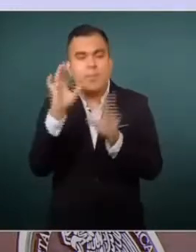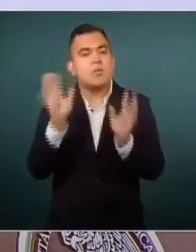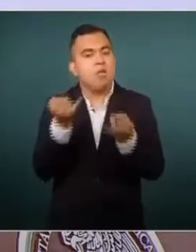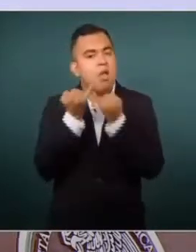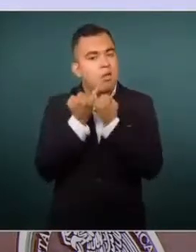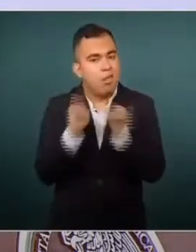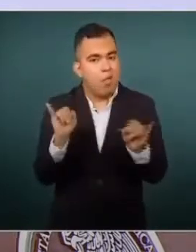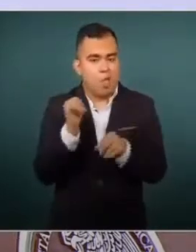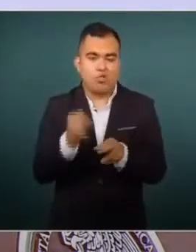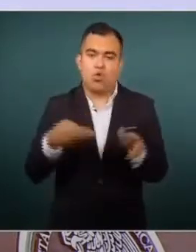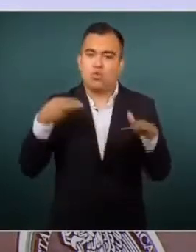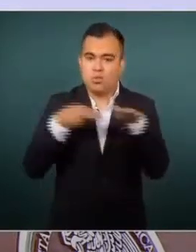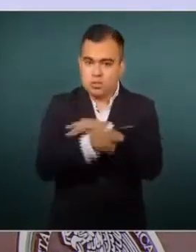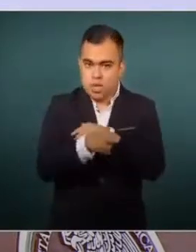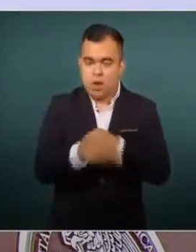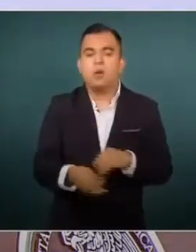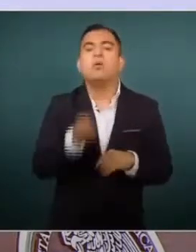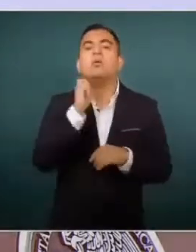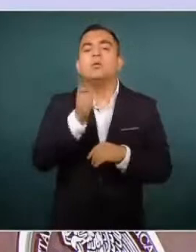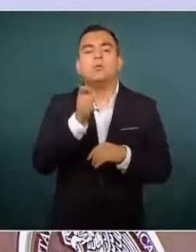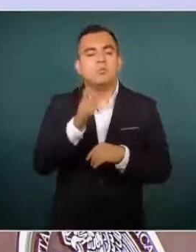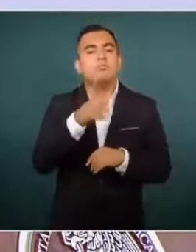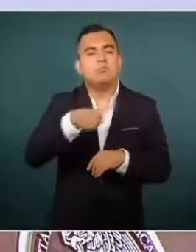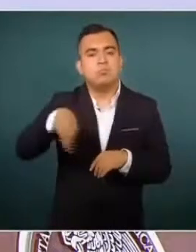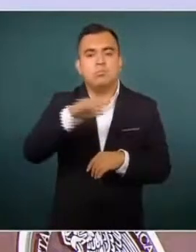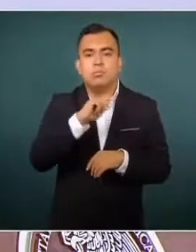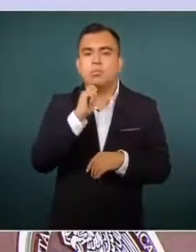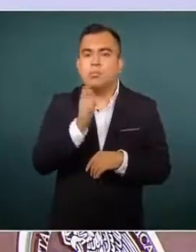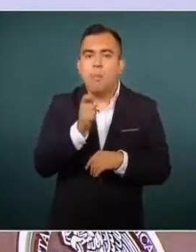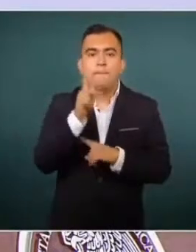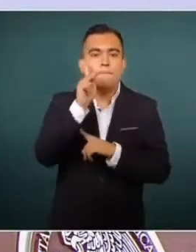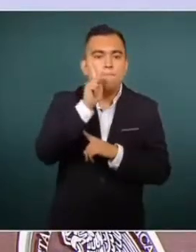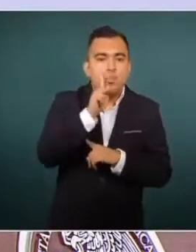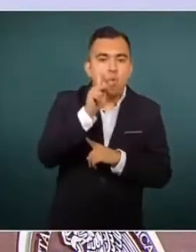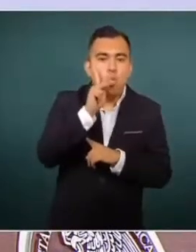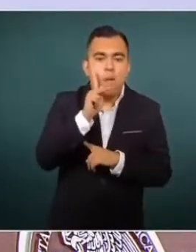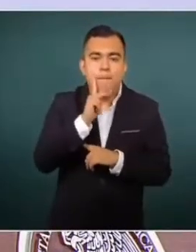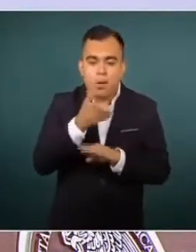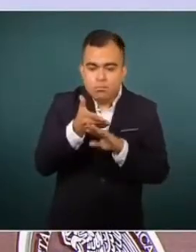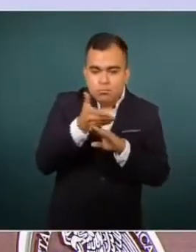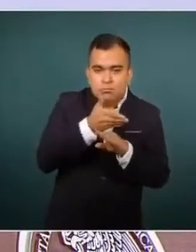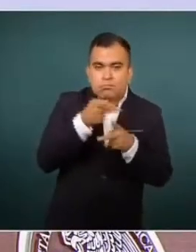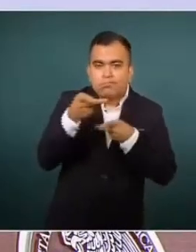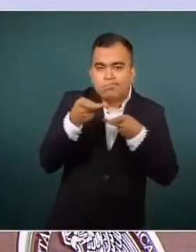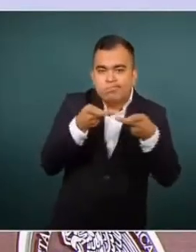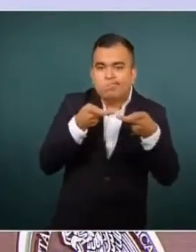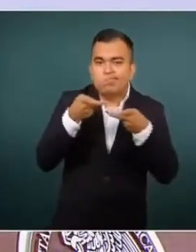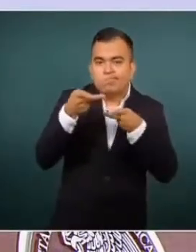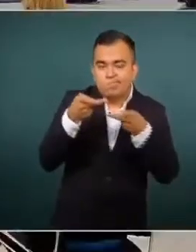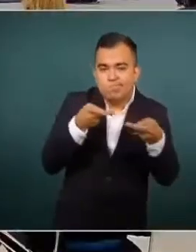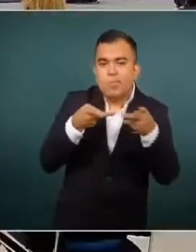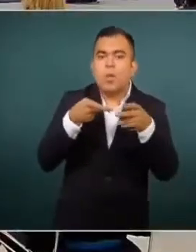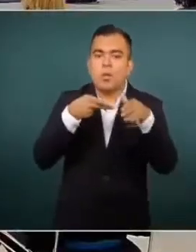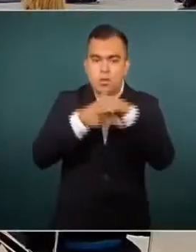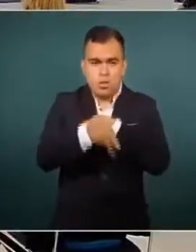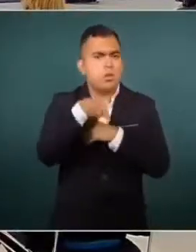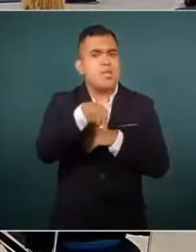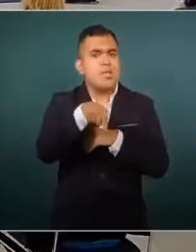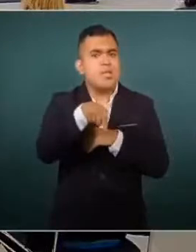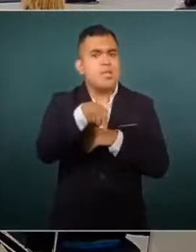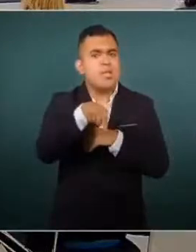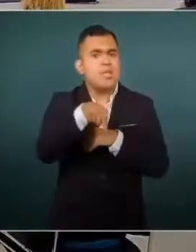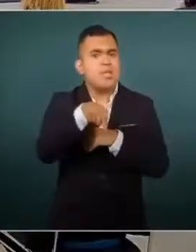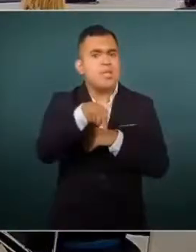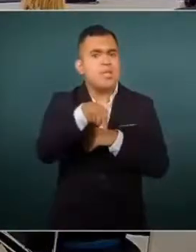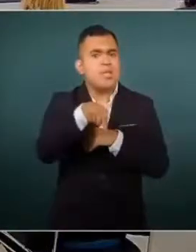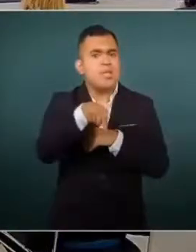Ya que estamos prácticamente terminando las pruebas preoperativas, ya la obra civil está prácticamente terminada.